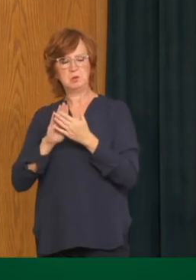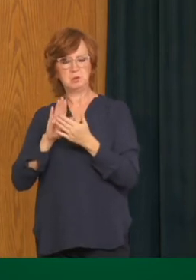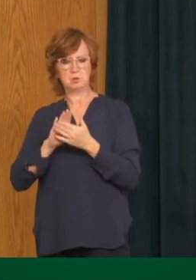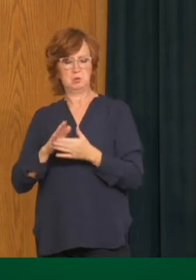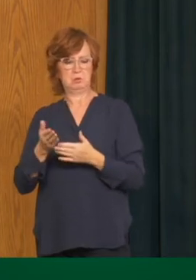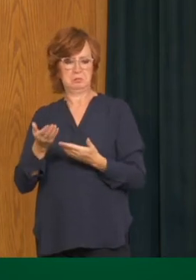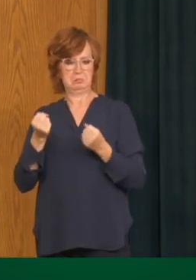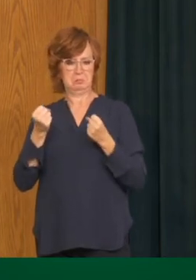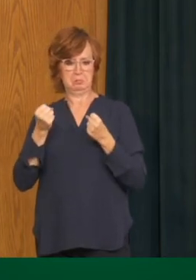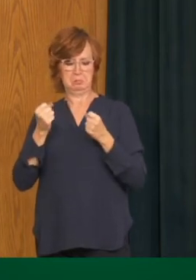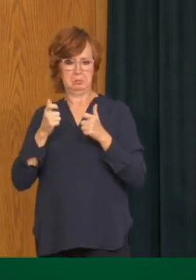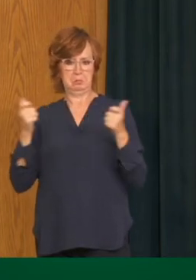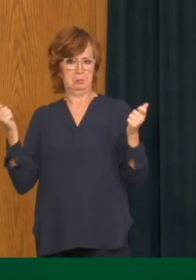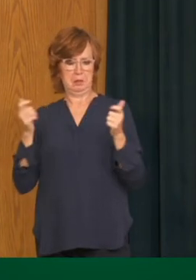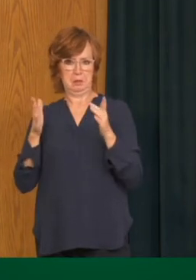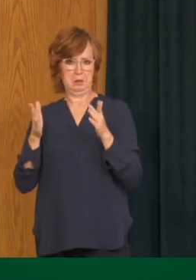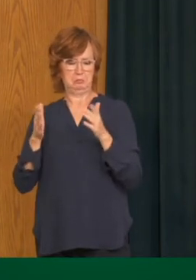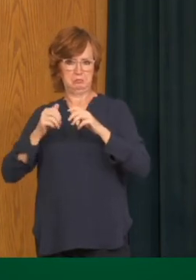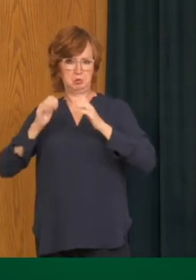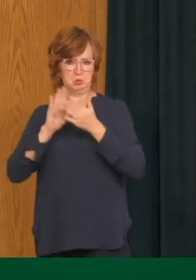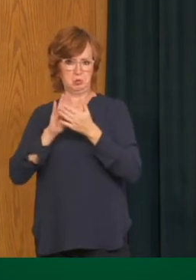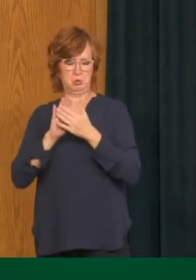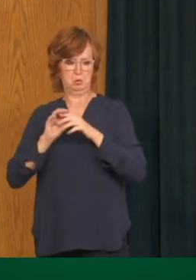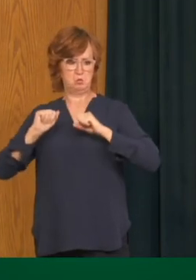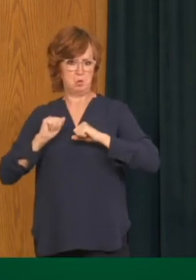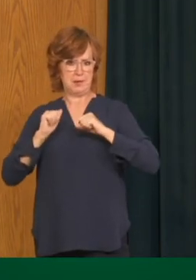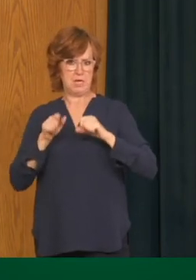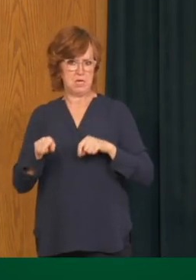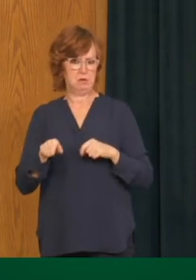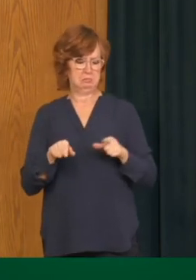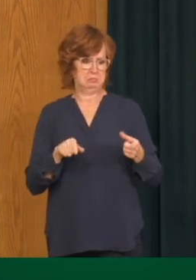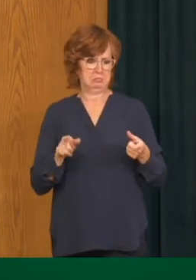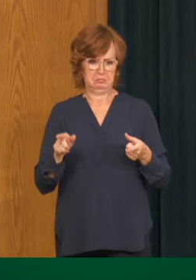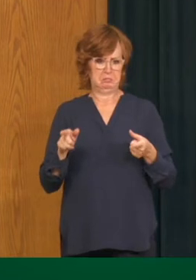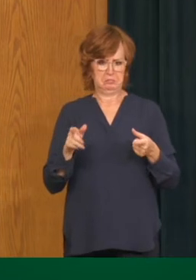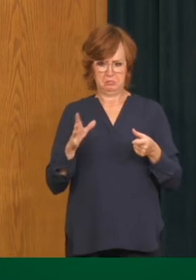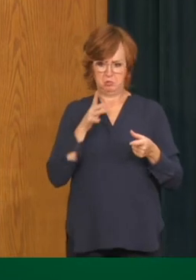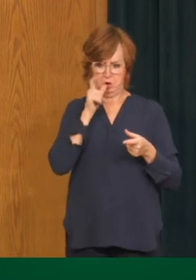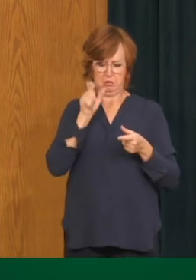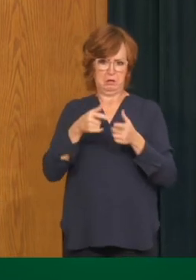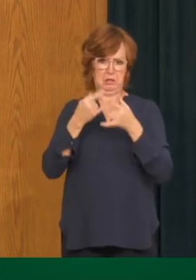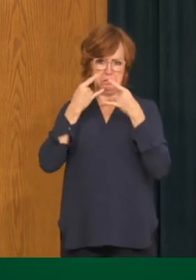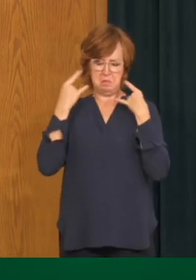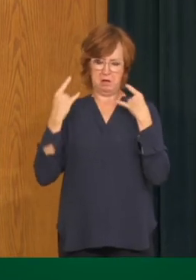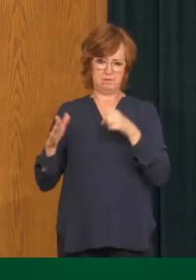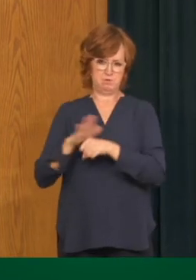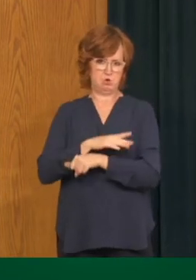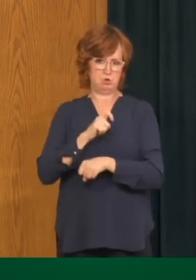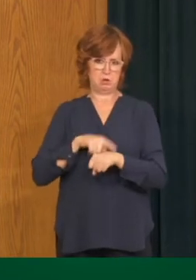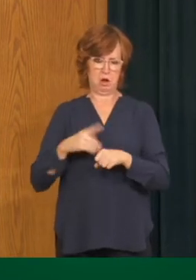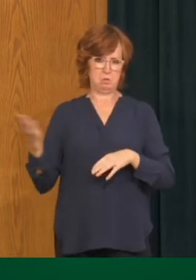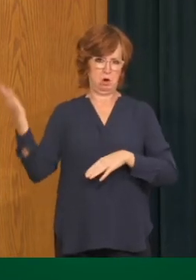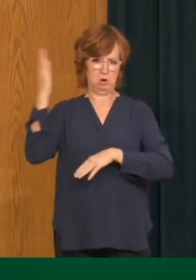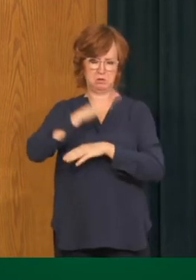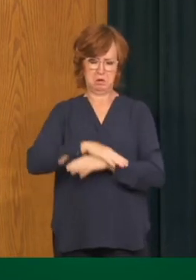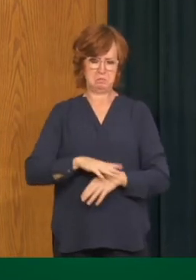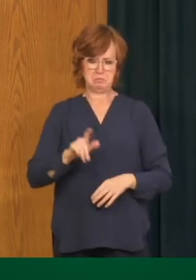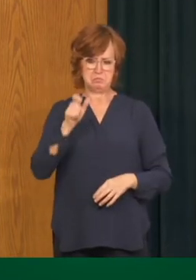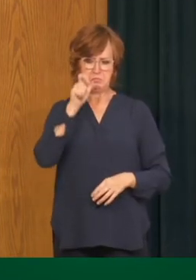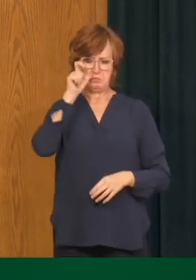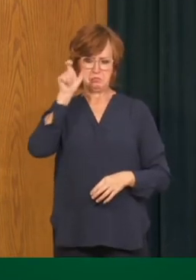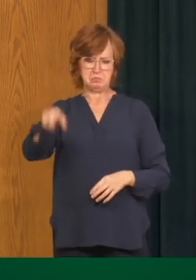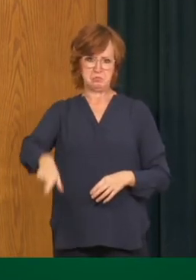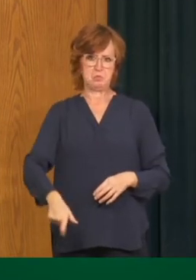less populated, less densely populated rural schools. So the plan as it came out was built to be adaptable. It was